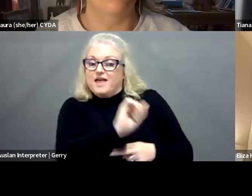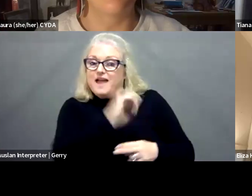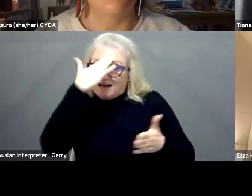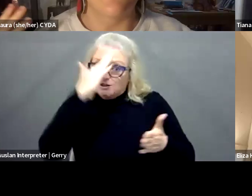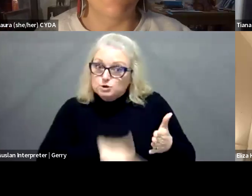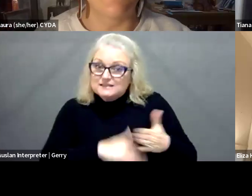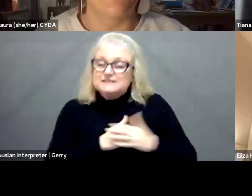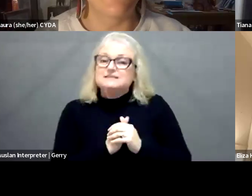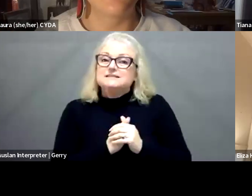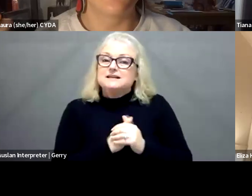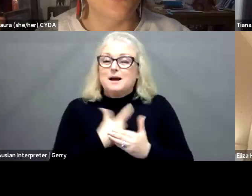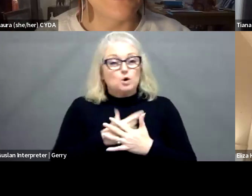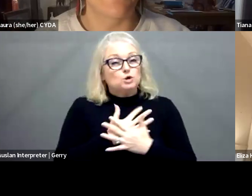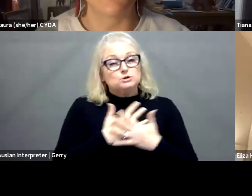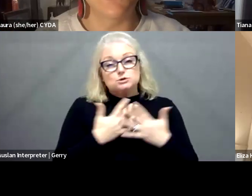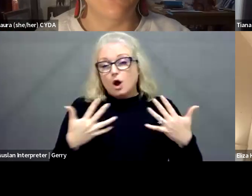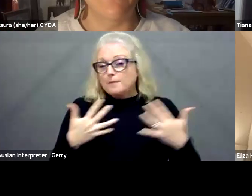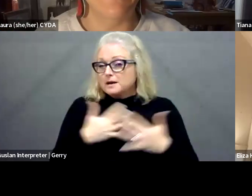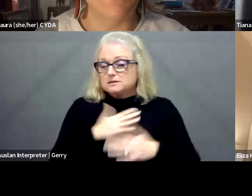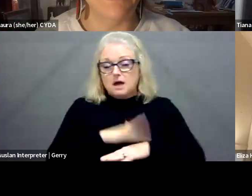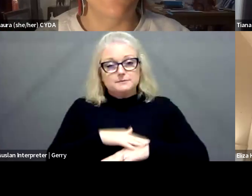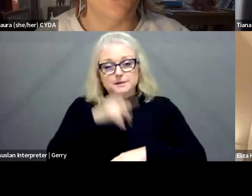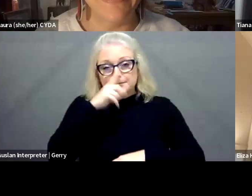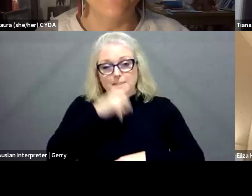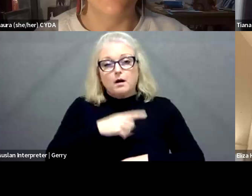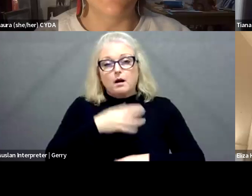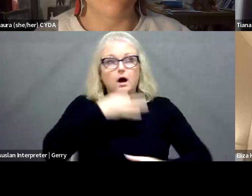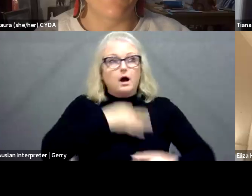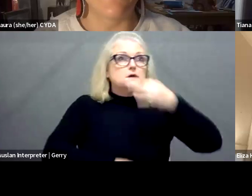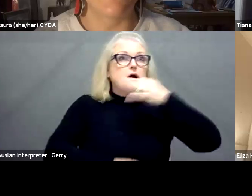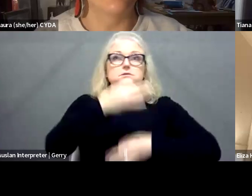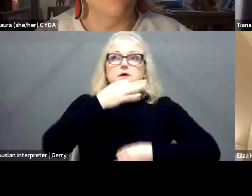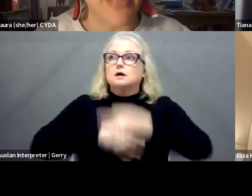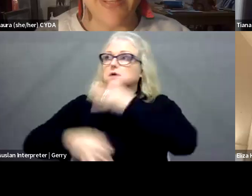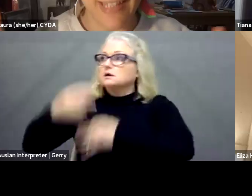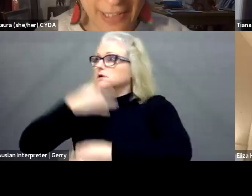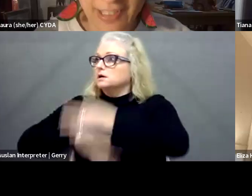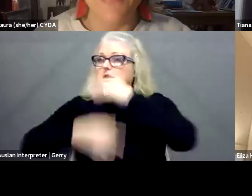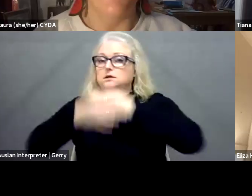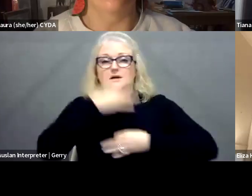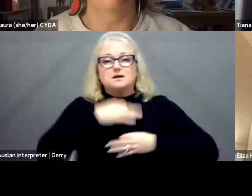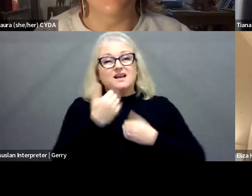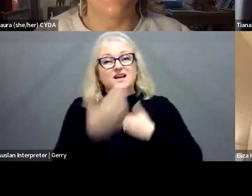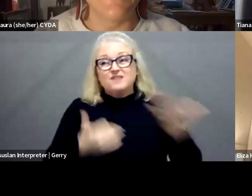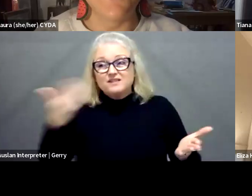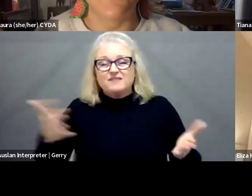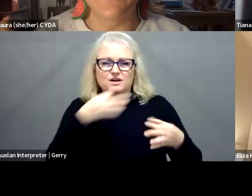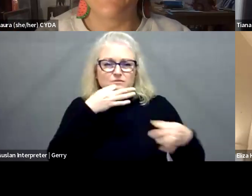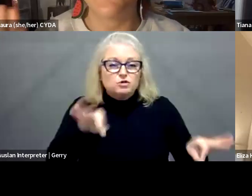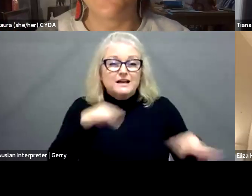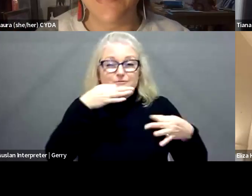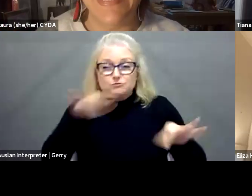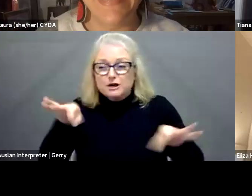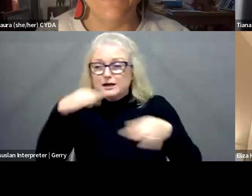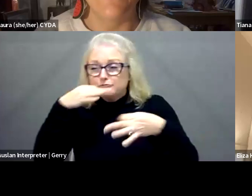often are asked to do things and share our expertise for free. And enough of that, thank you. And if you're